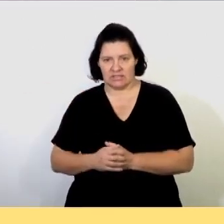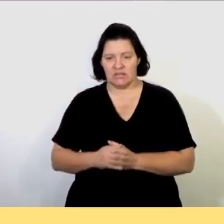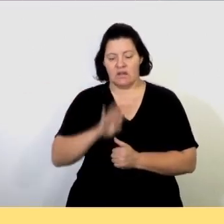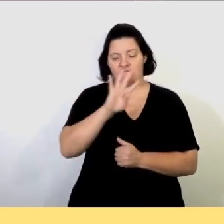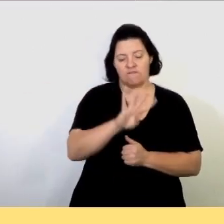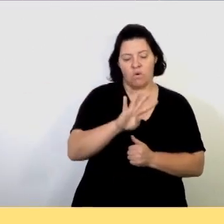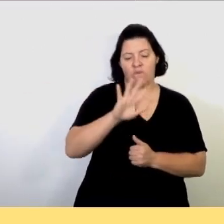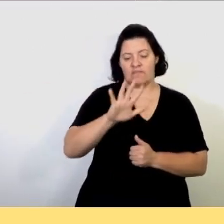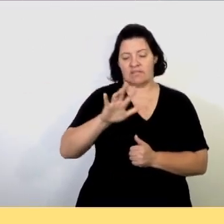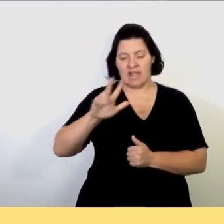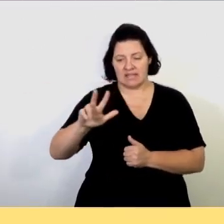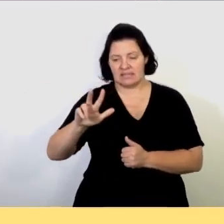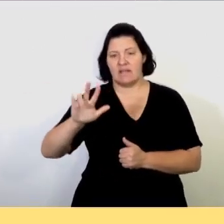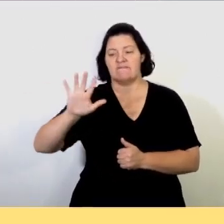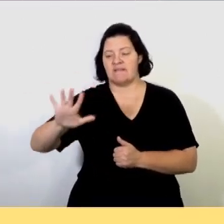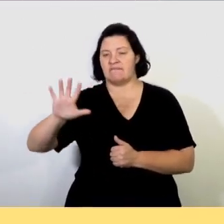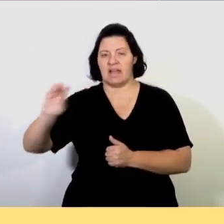is,